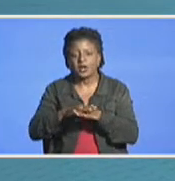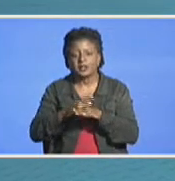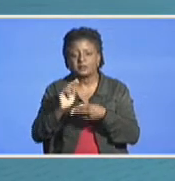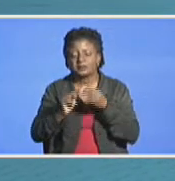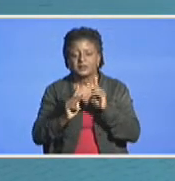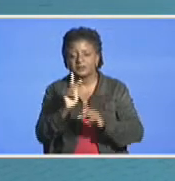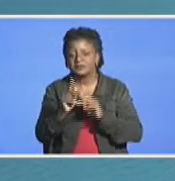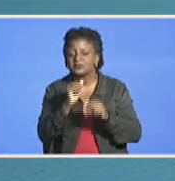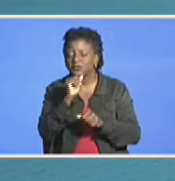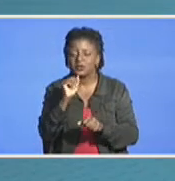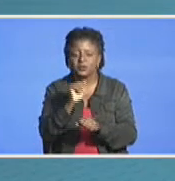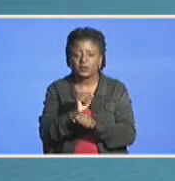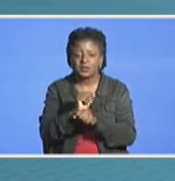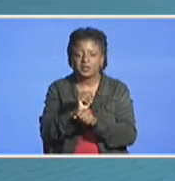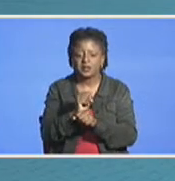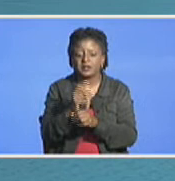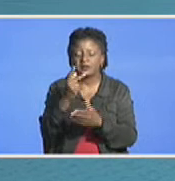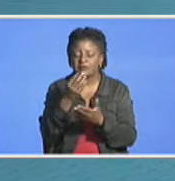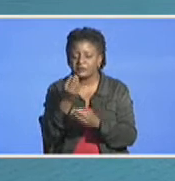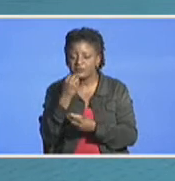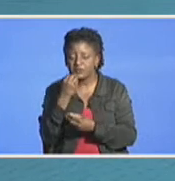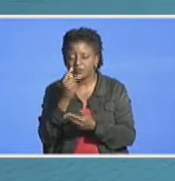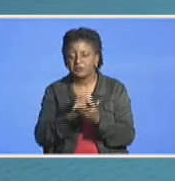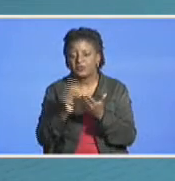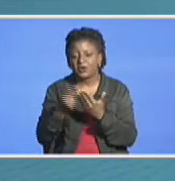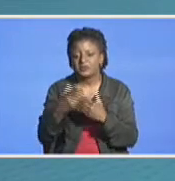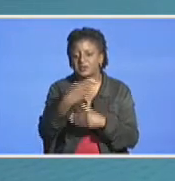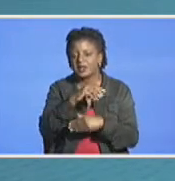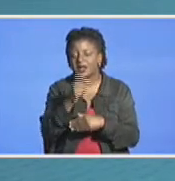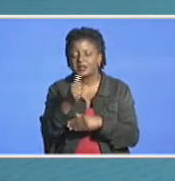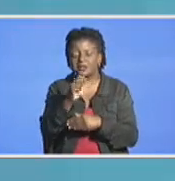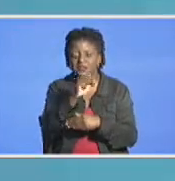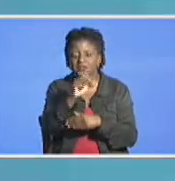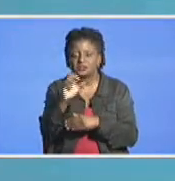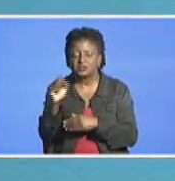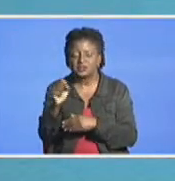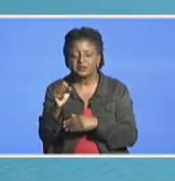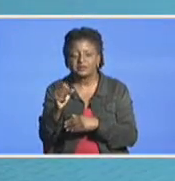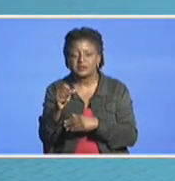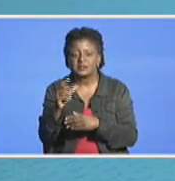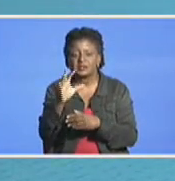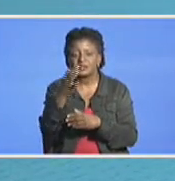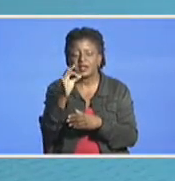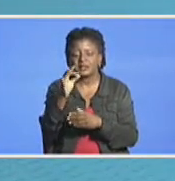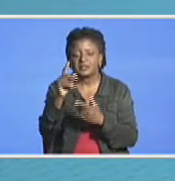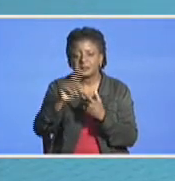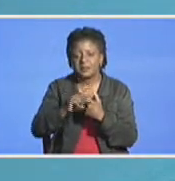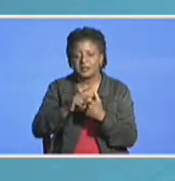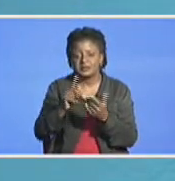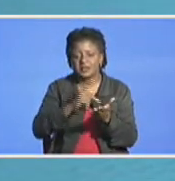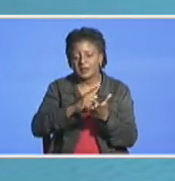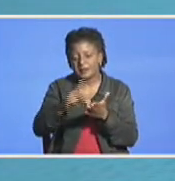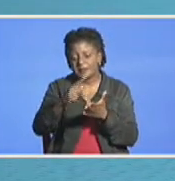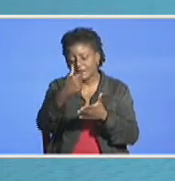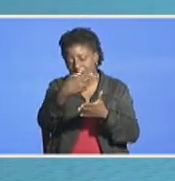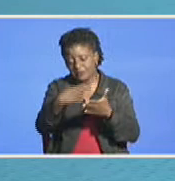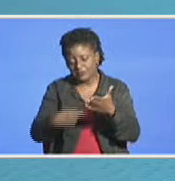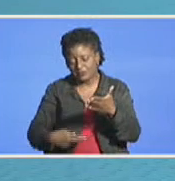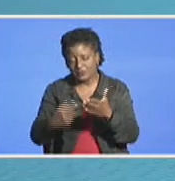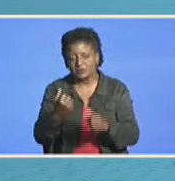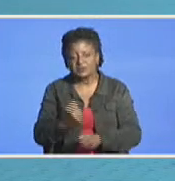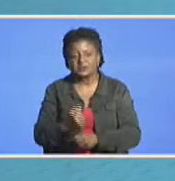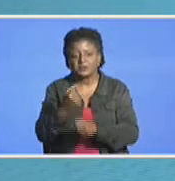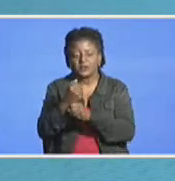other social service initiatives. 19 months of payroll support, now in excess of $118 million, $53 million in loans to